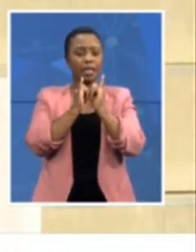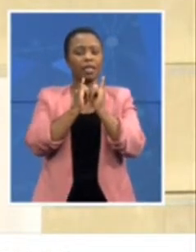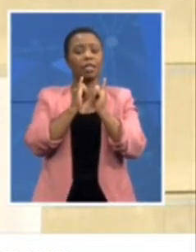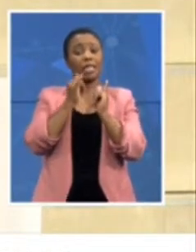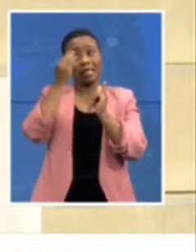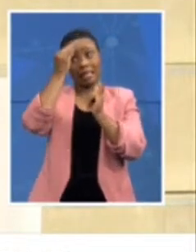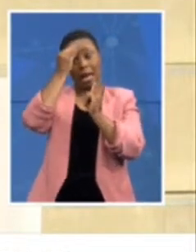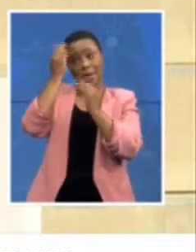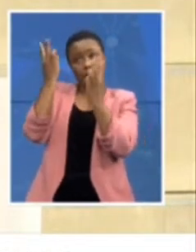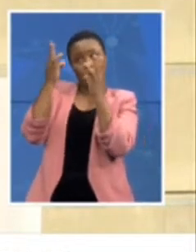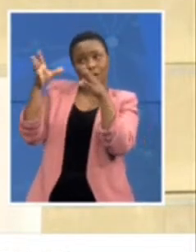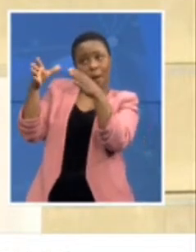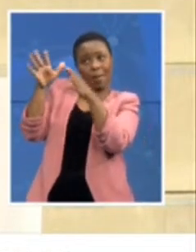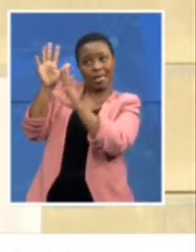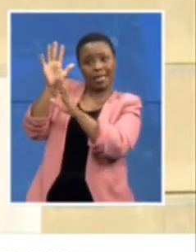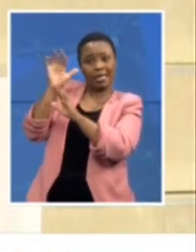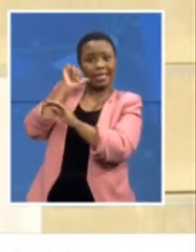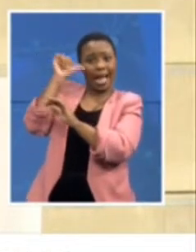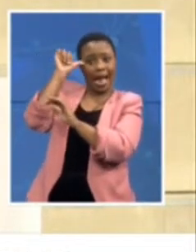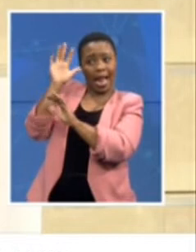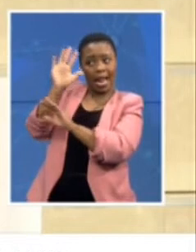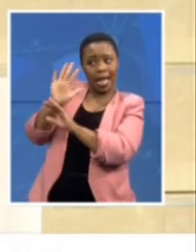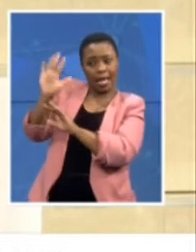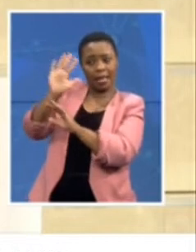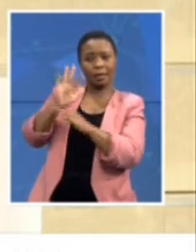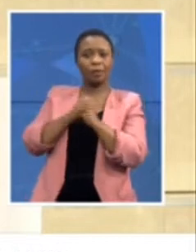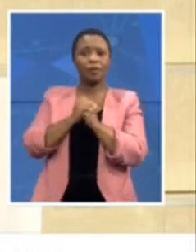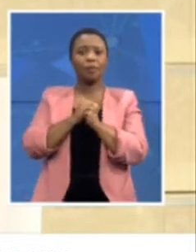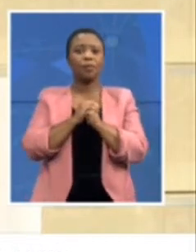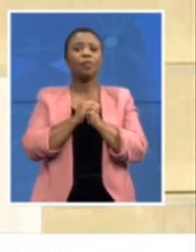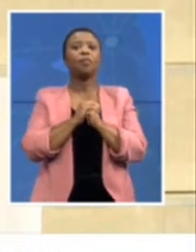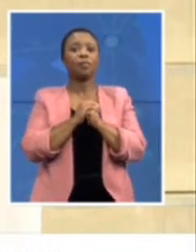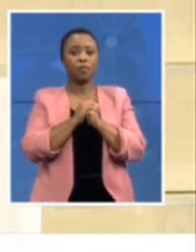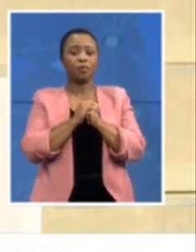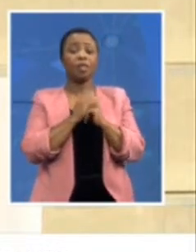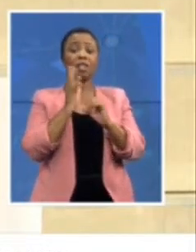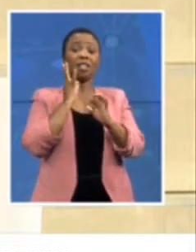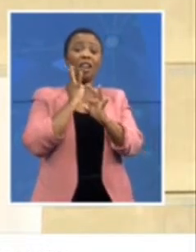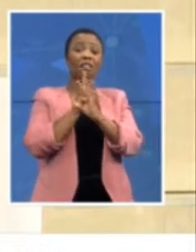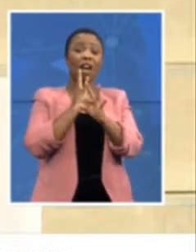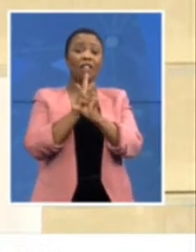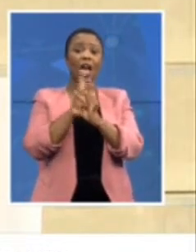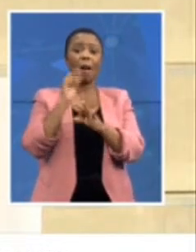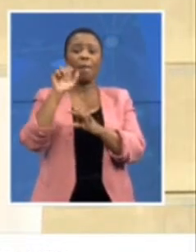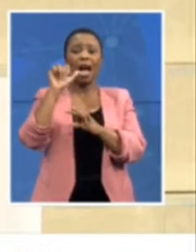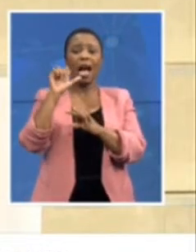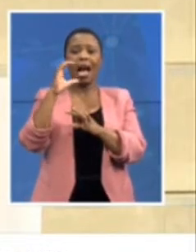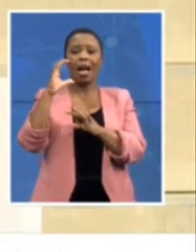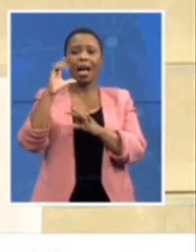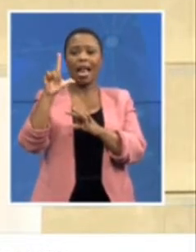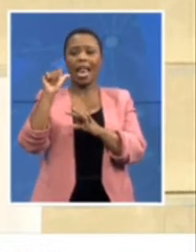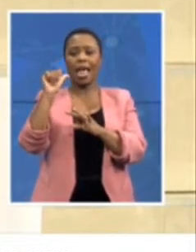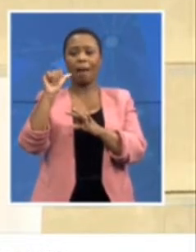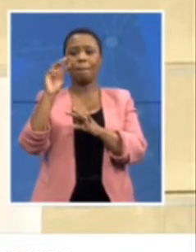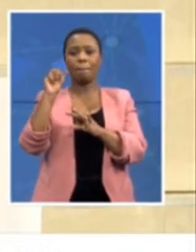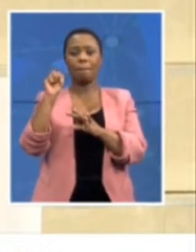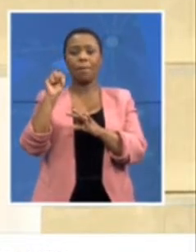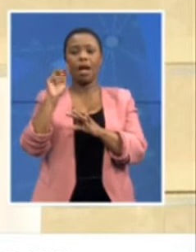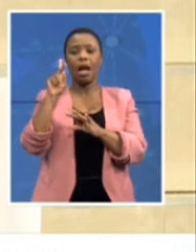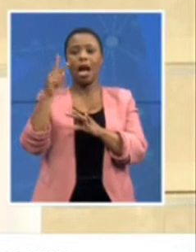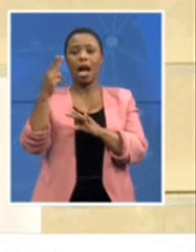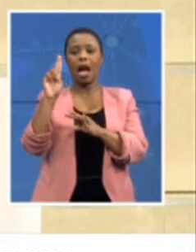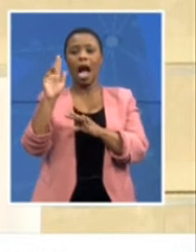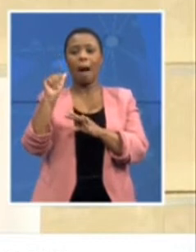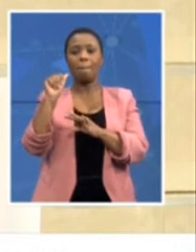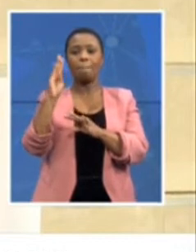So, having had a father named Makalum Kambule means that Auntie Lindy